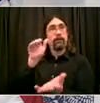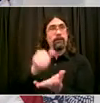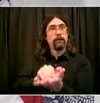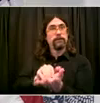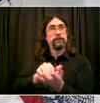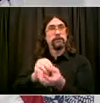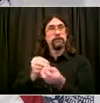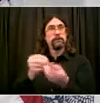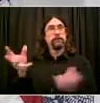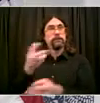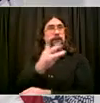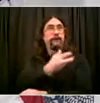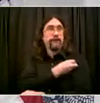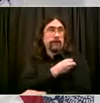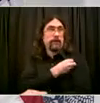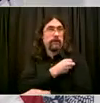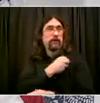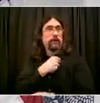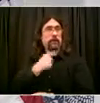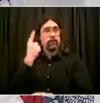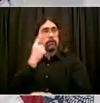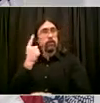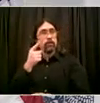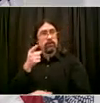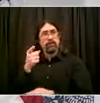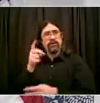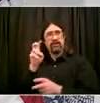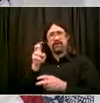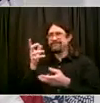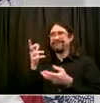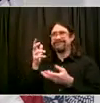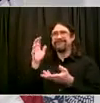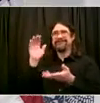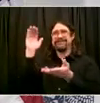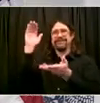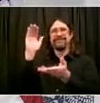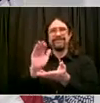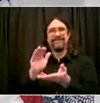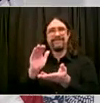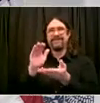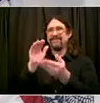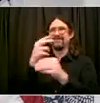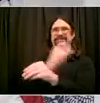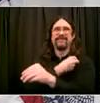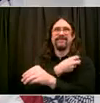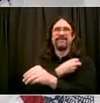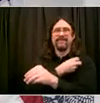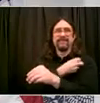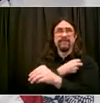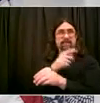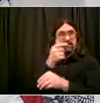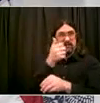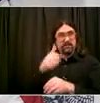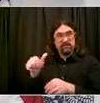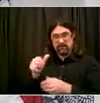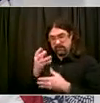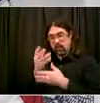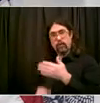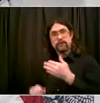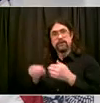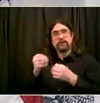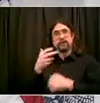Hold on. That's one. Dr. Katz, I'm going to check with you on this. My understanding is yesterday, since